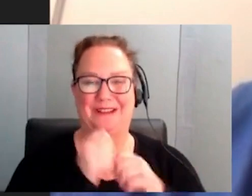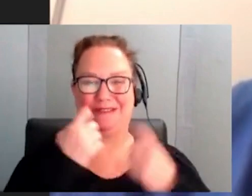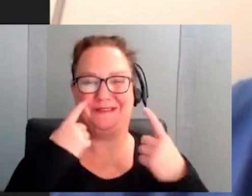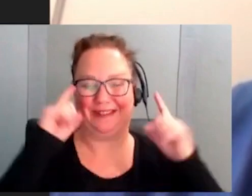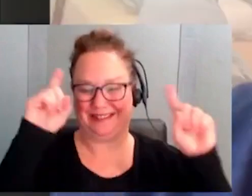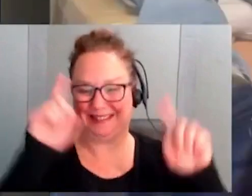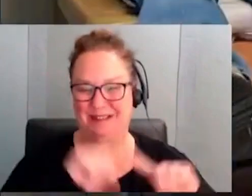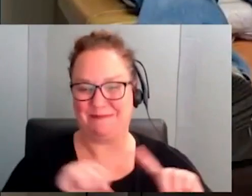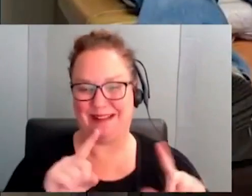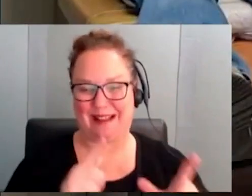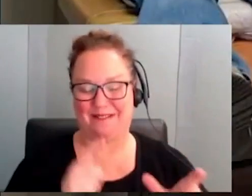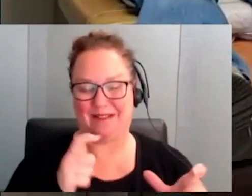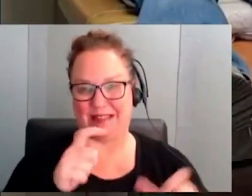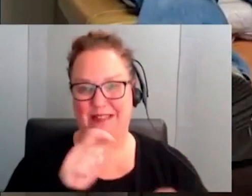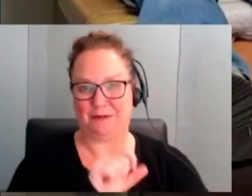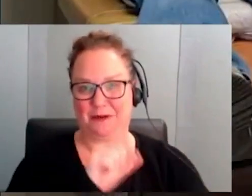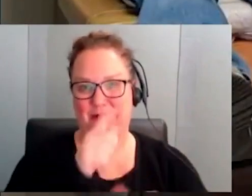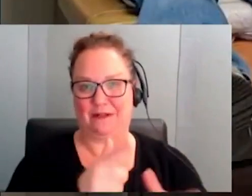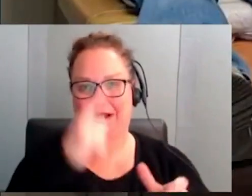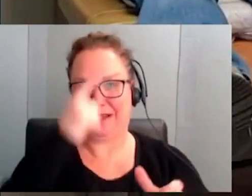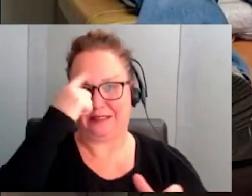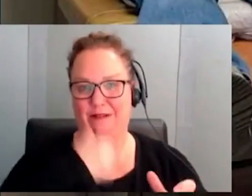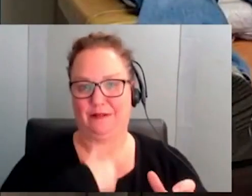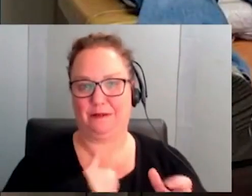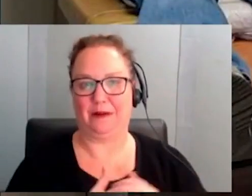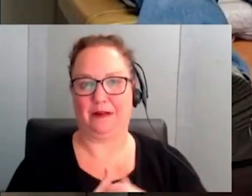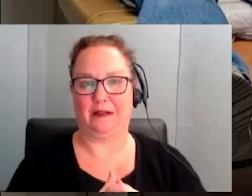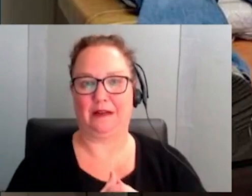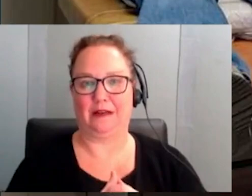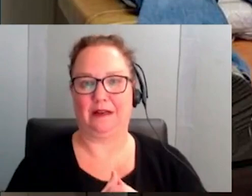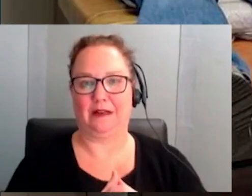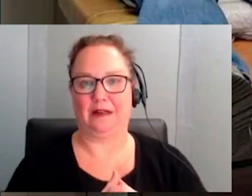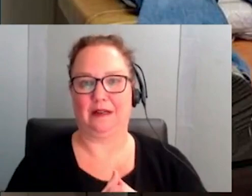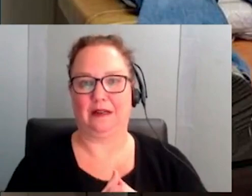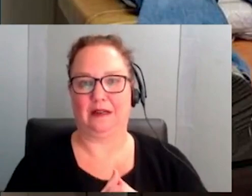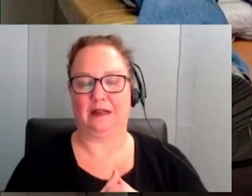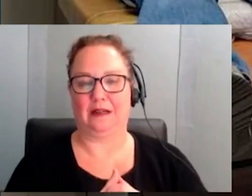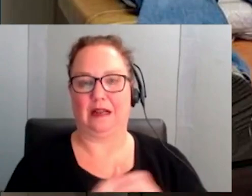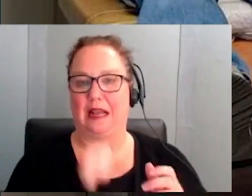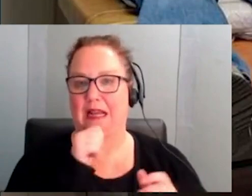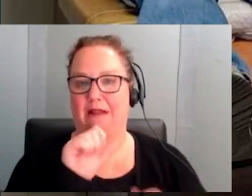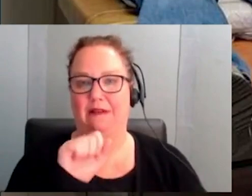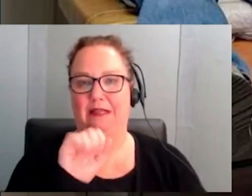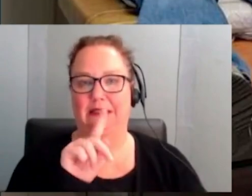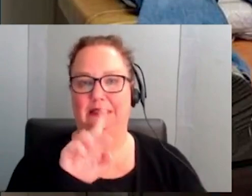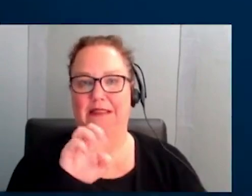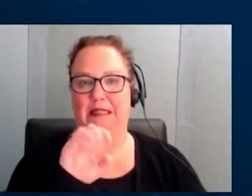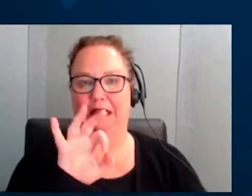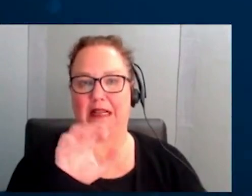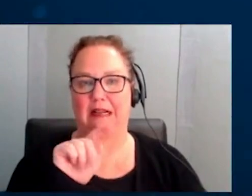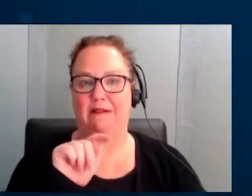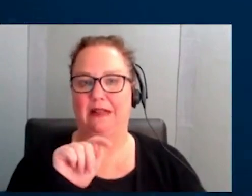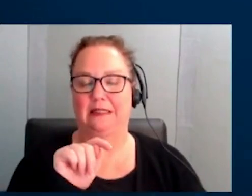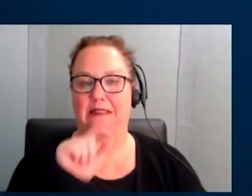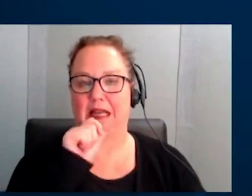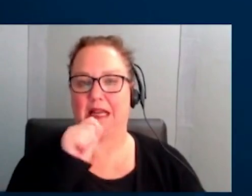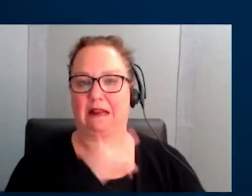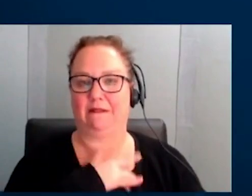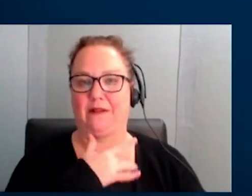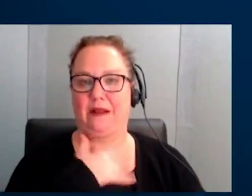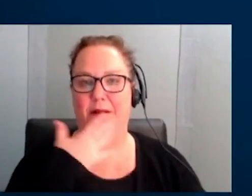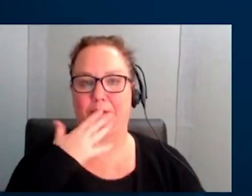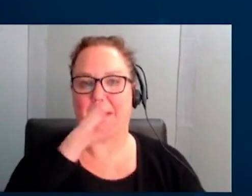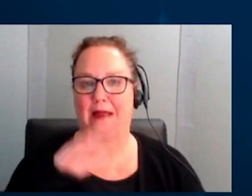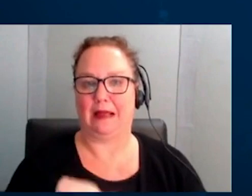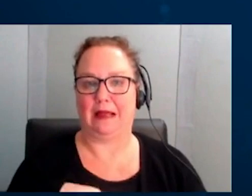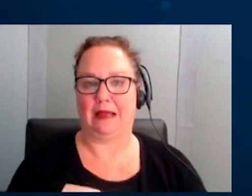pretty fast for me. And like I said, I didn't have any side effects really. I didn't feel bad off of it or